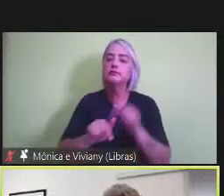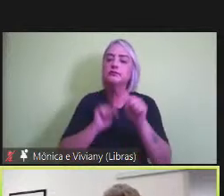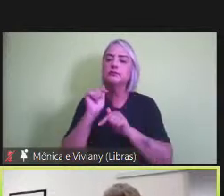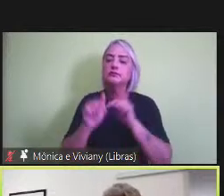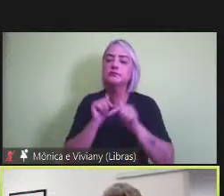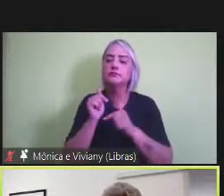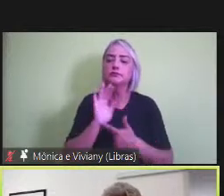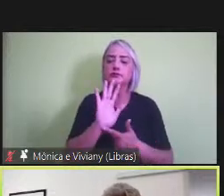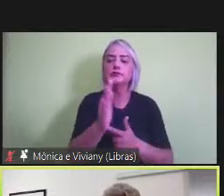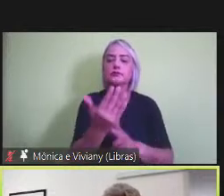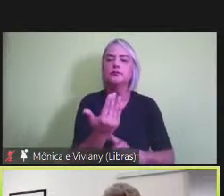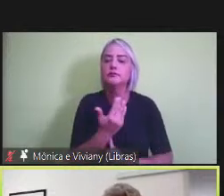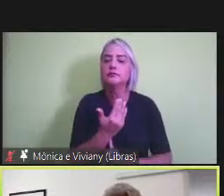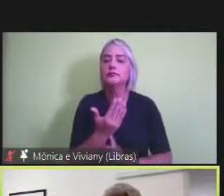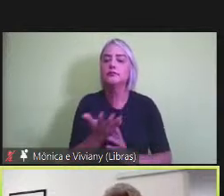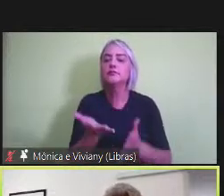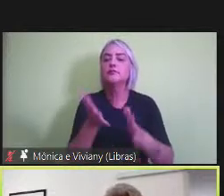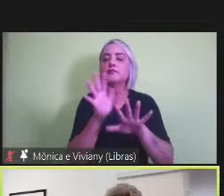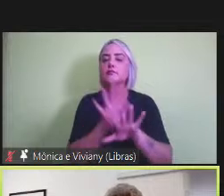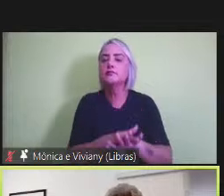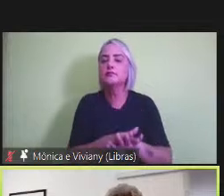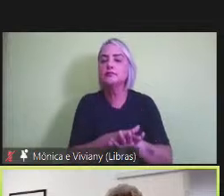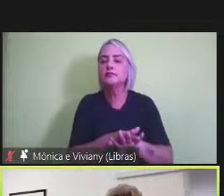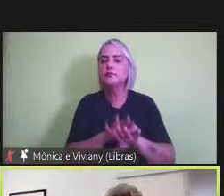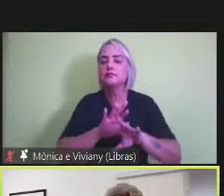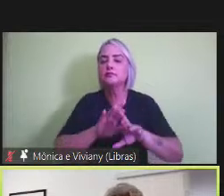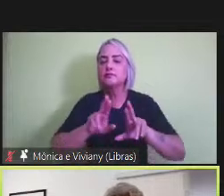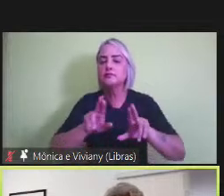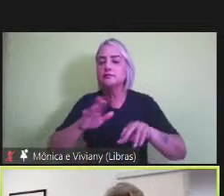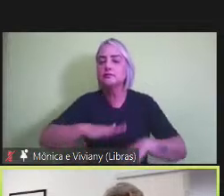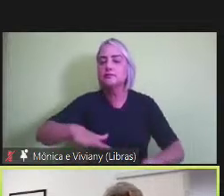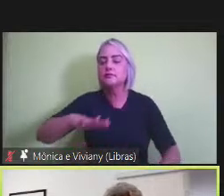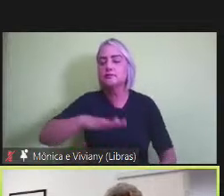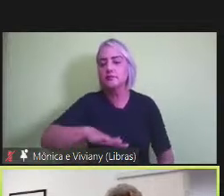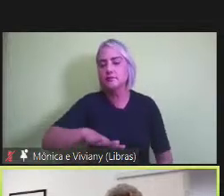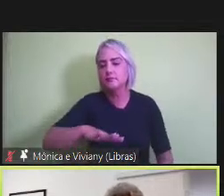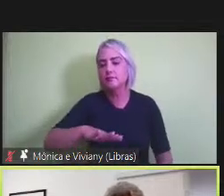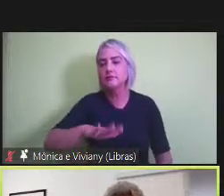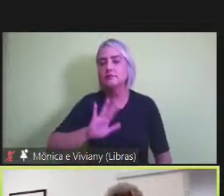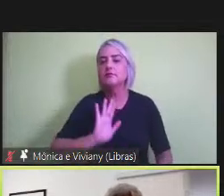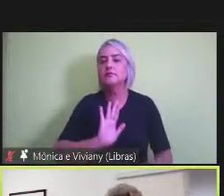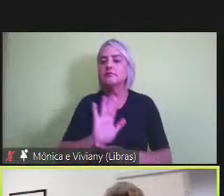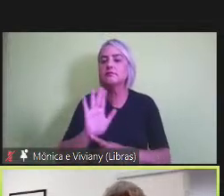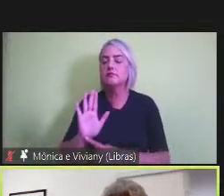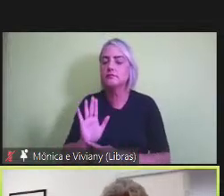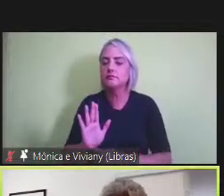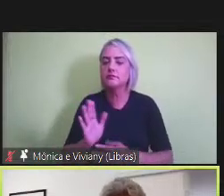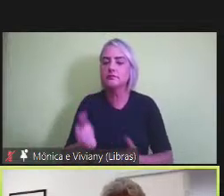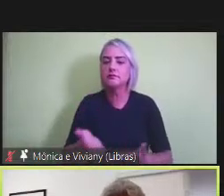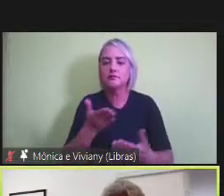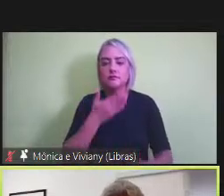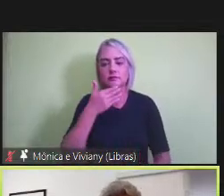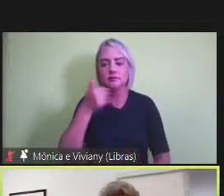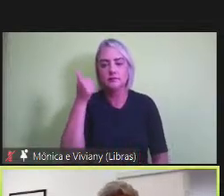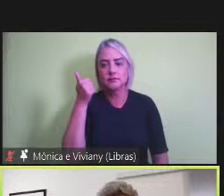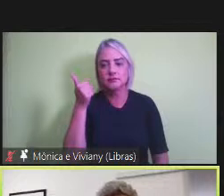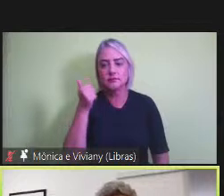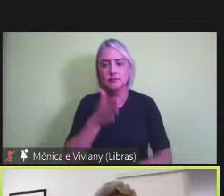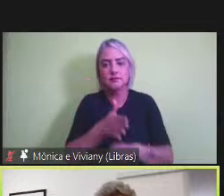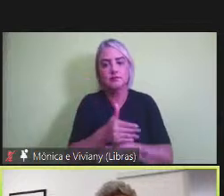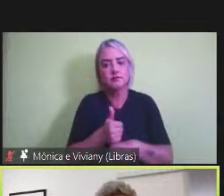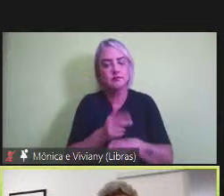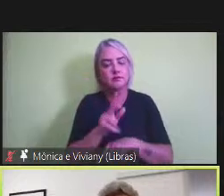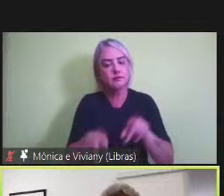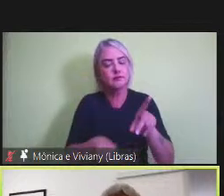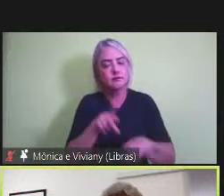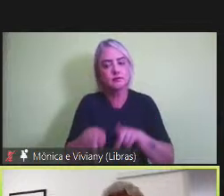show that the collaborative work, integrated one between the different areas, they collaborate to